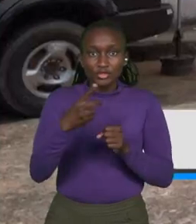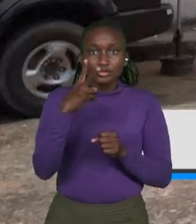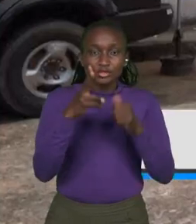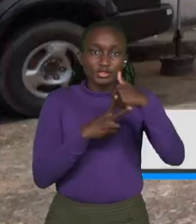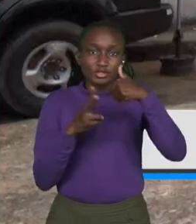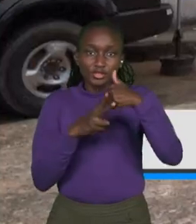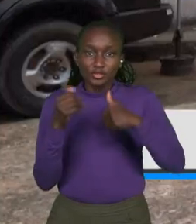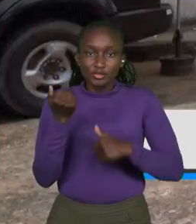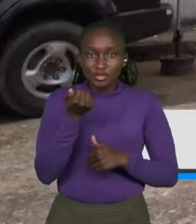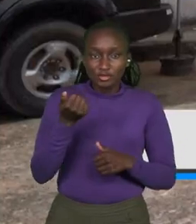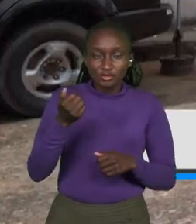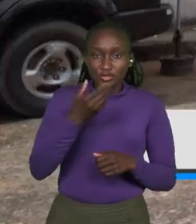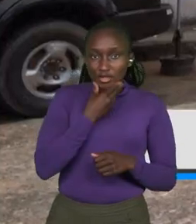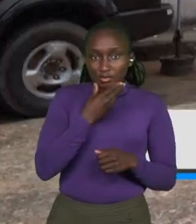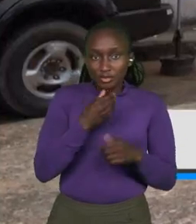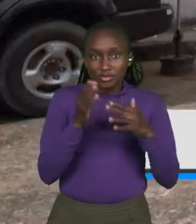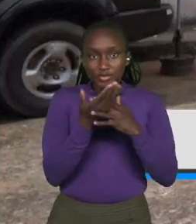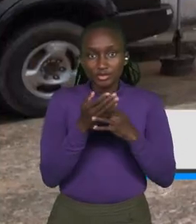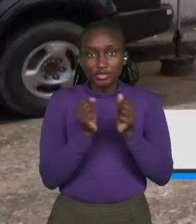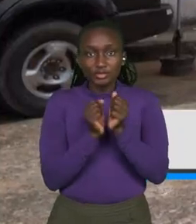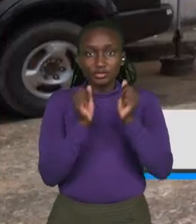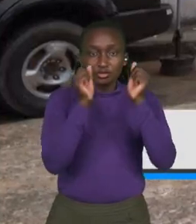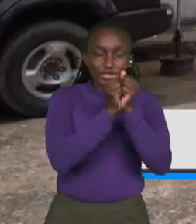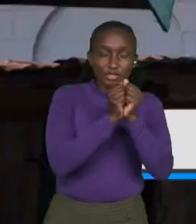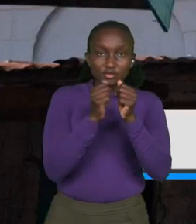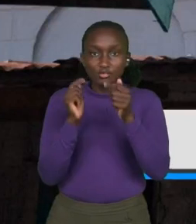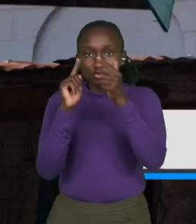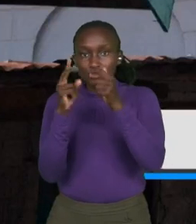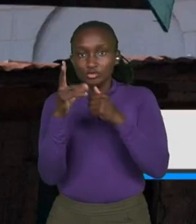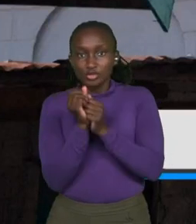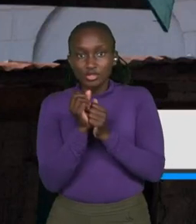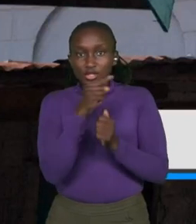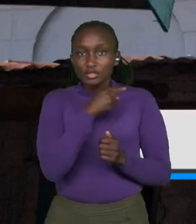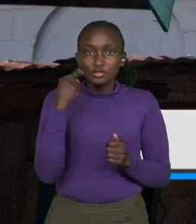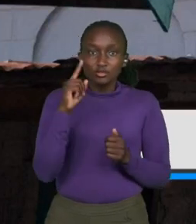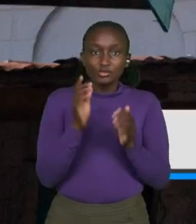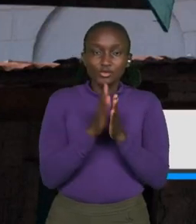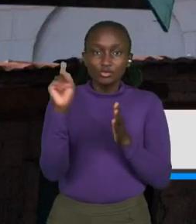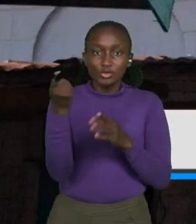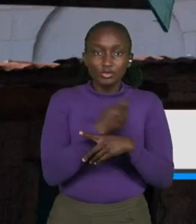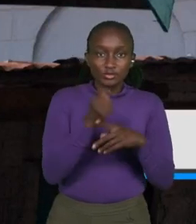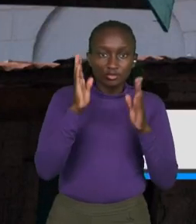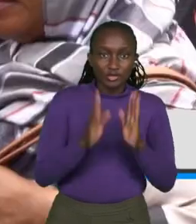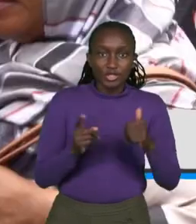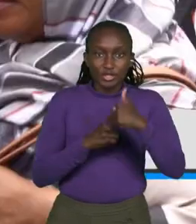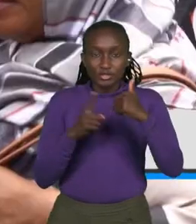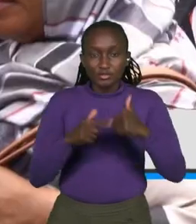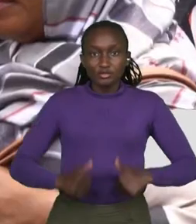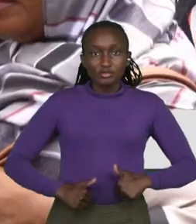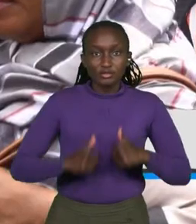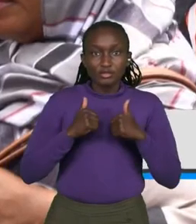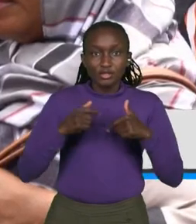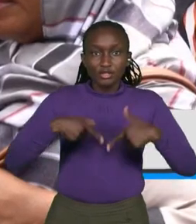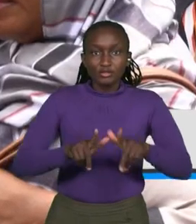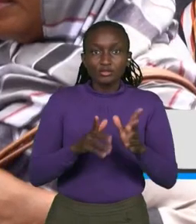boys aged between 10 and 20 had been killed along with one of their instructors. Six of the survivors had been